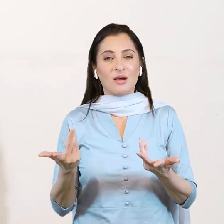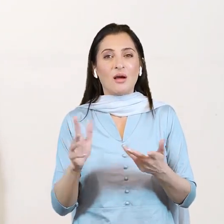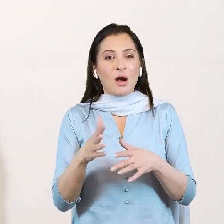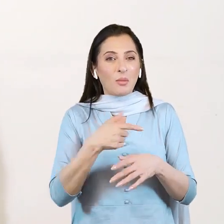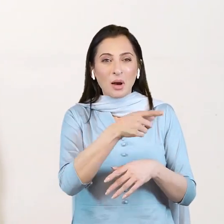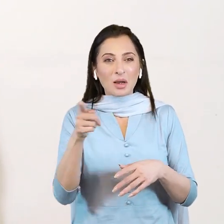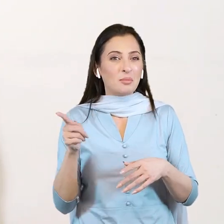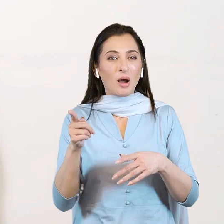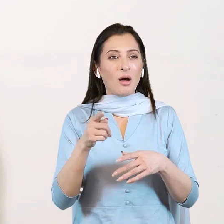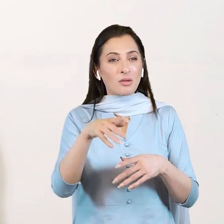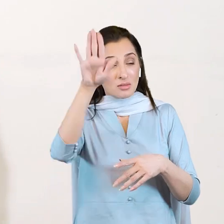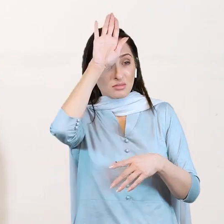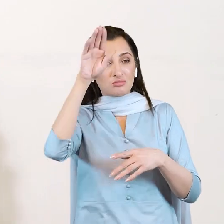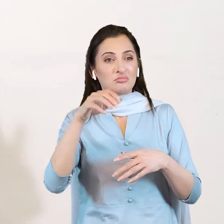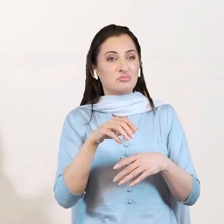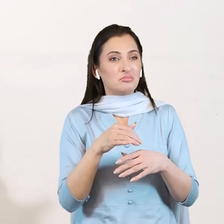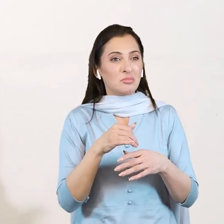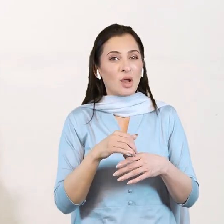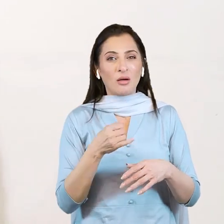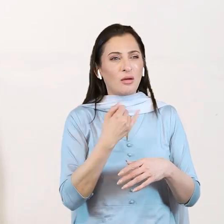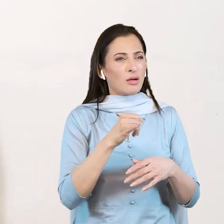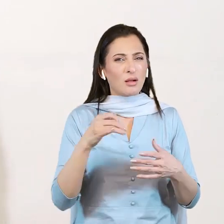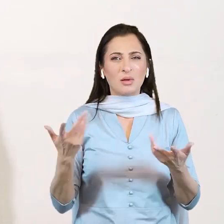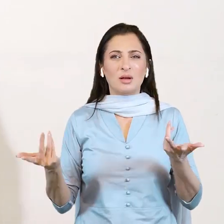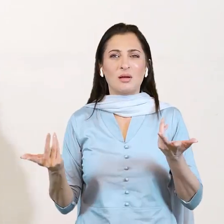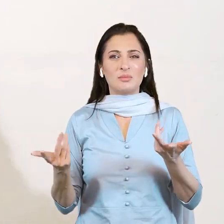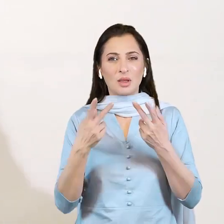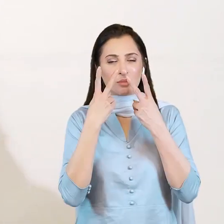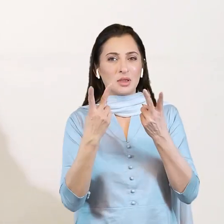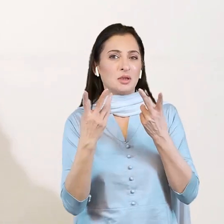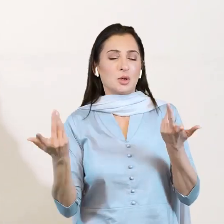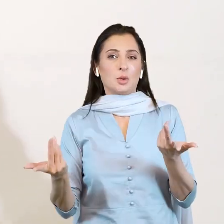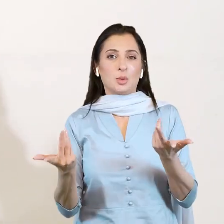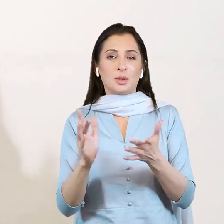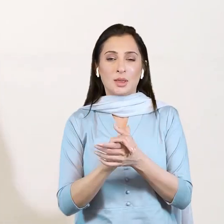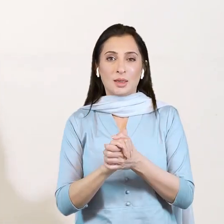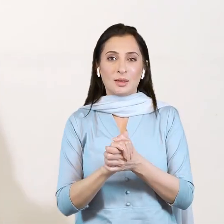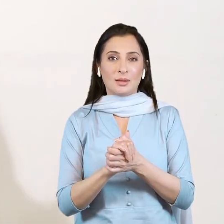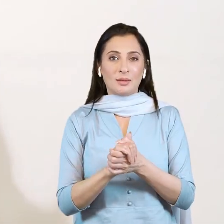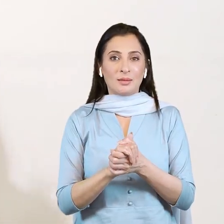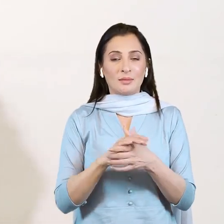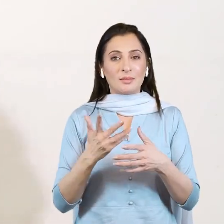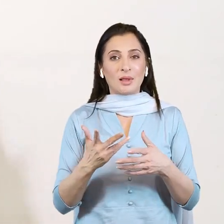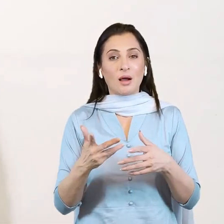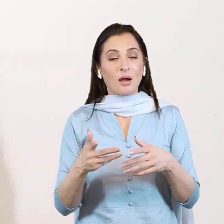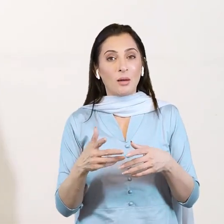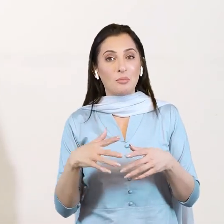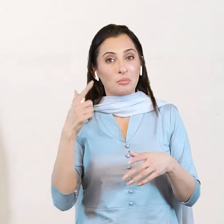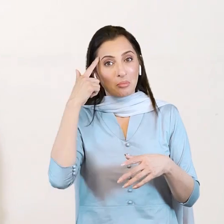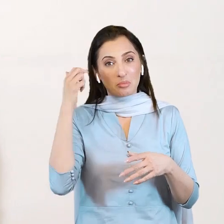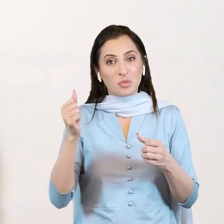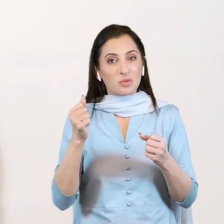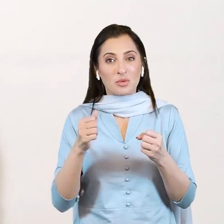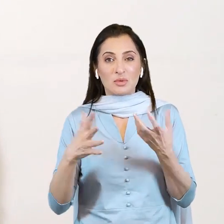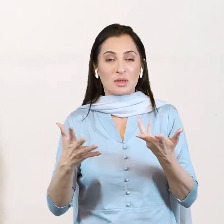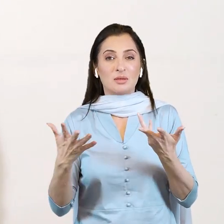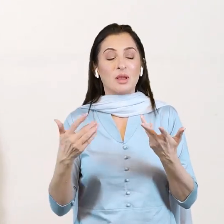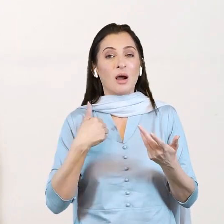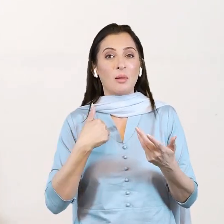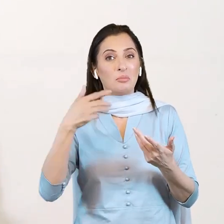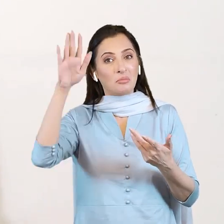believe that we're not leaders. We're not leaders because we don't have the title or the power that comes with a certain